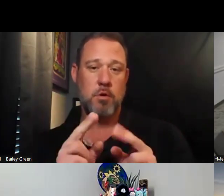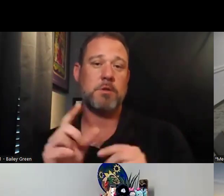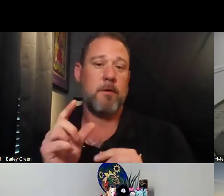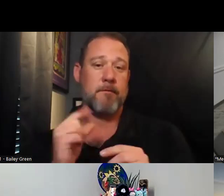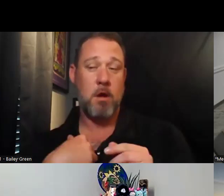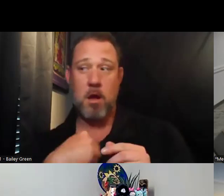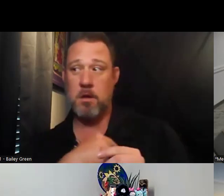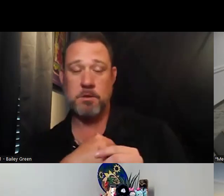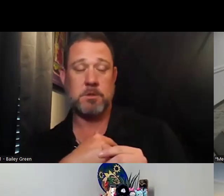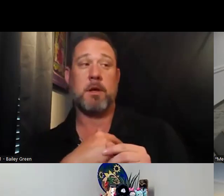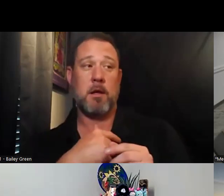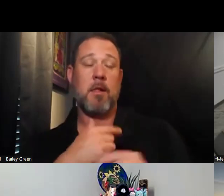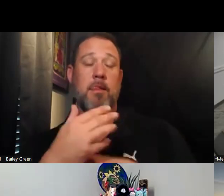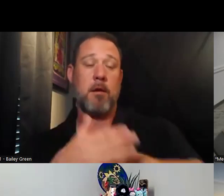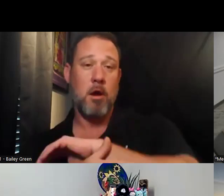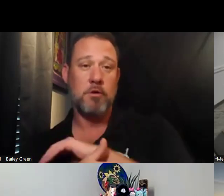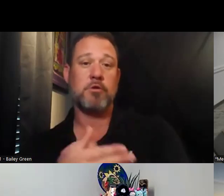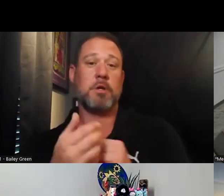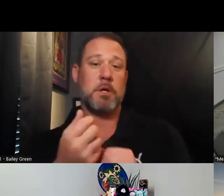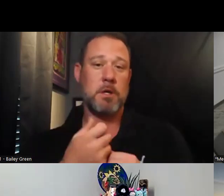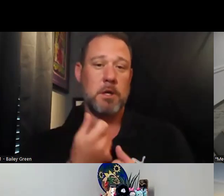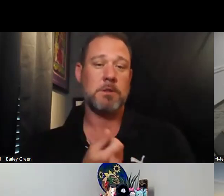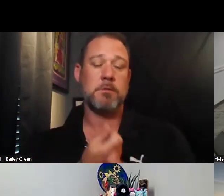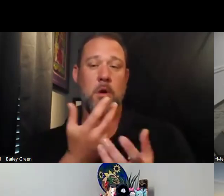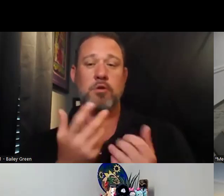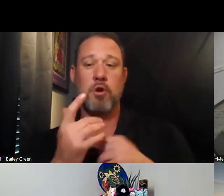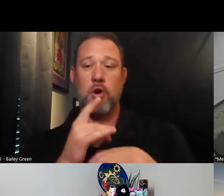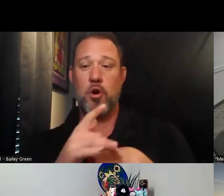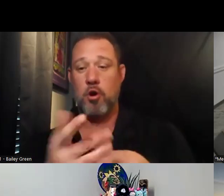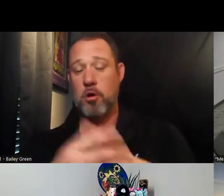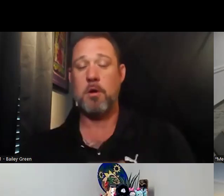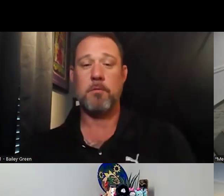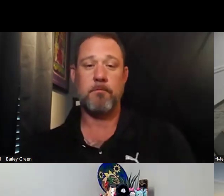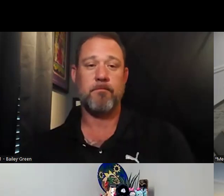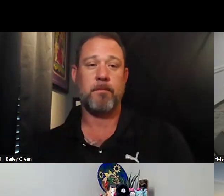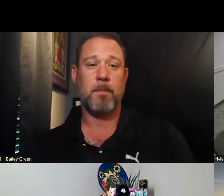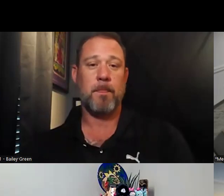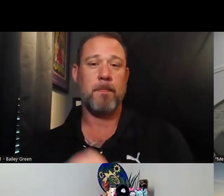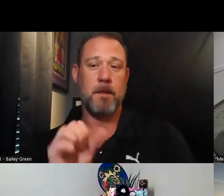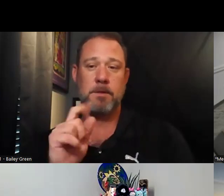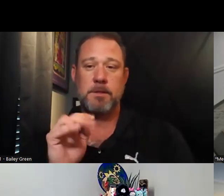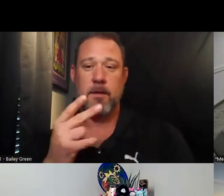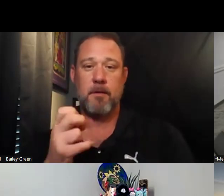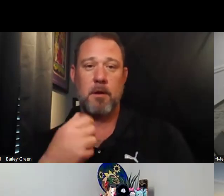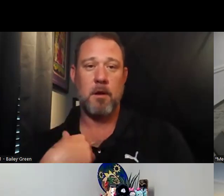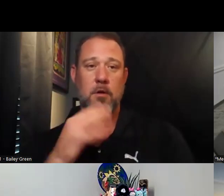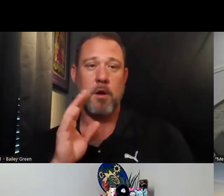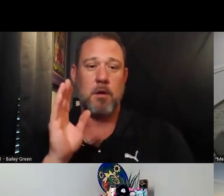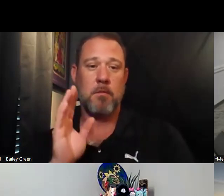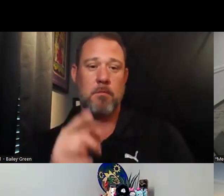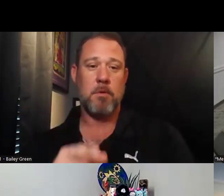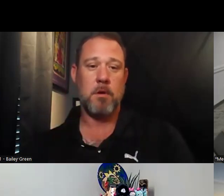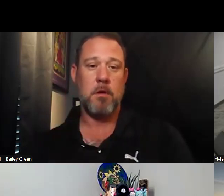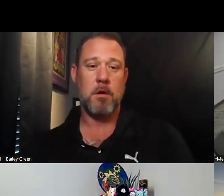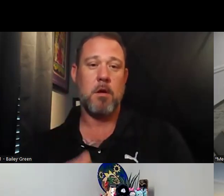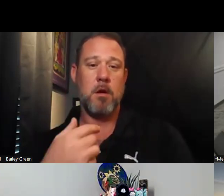in the country, having exposure earlier on. Stephanie, I know you had your hand raised as well. I